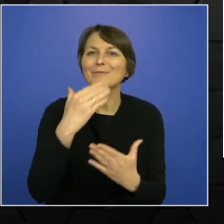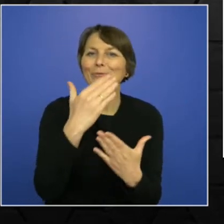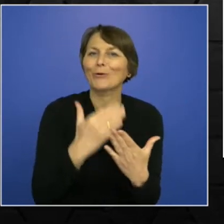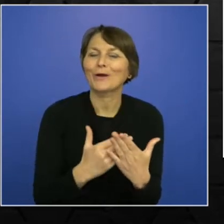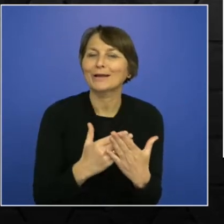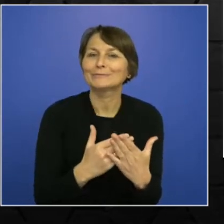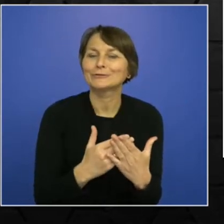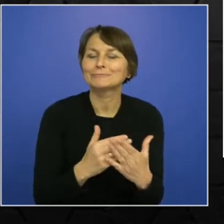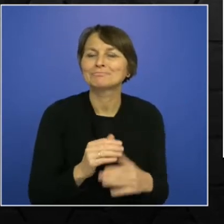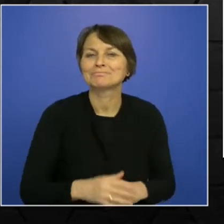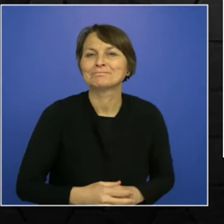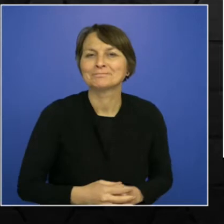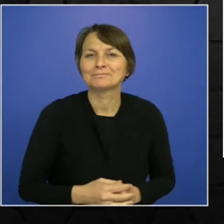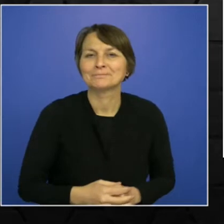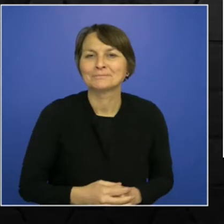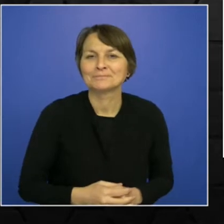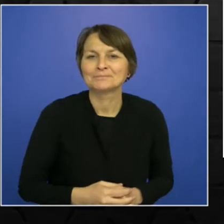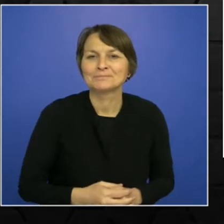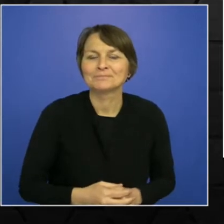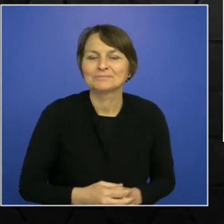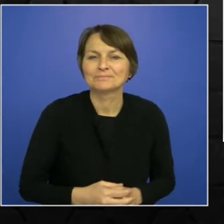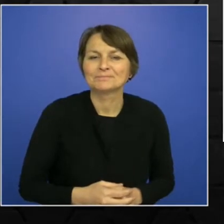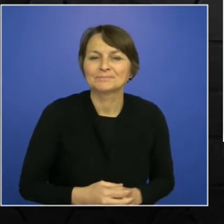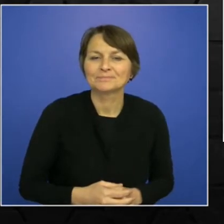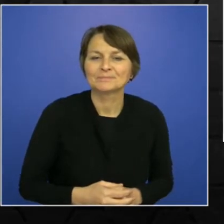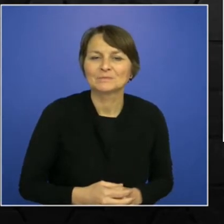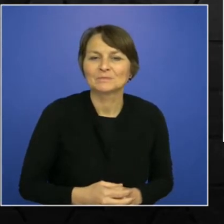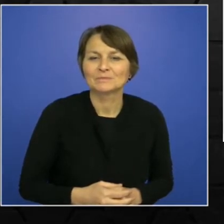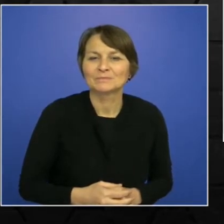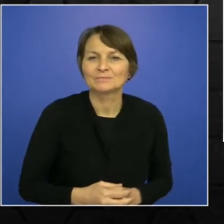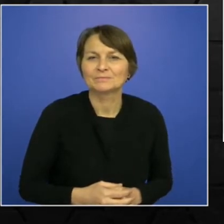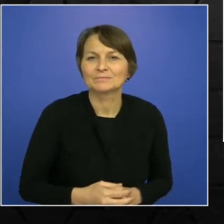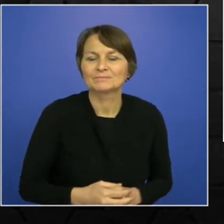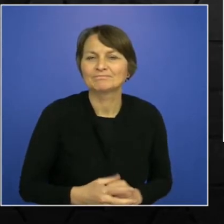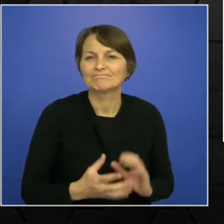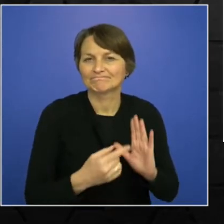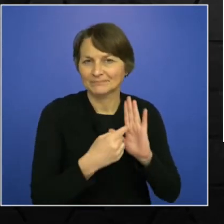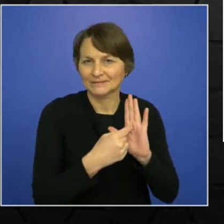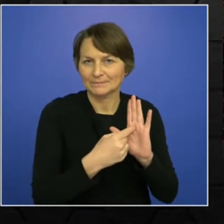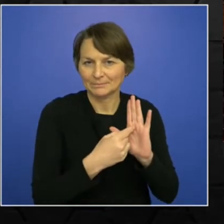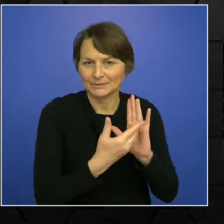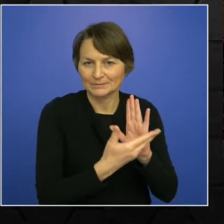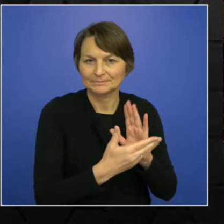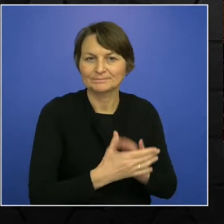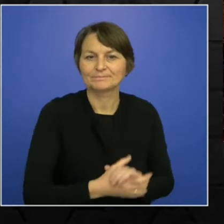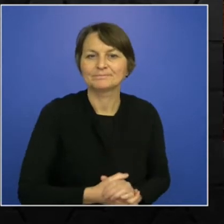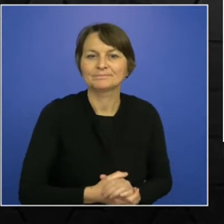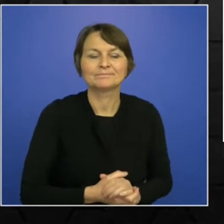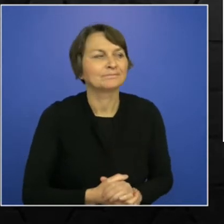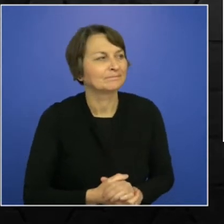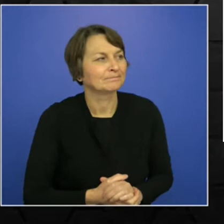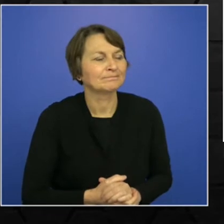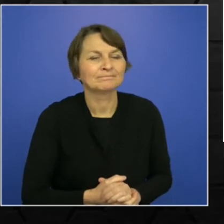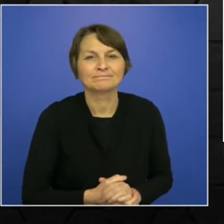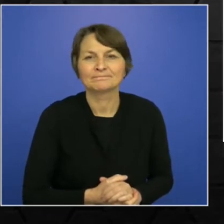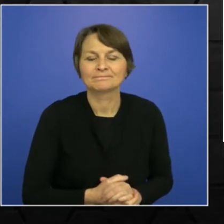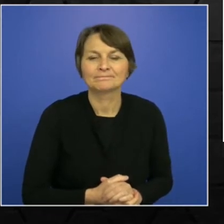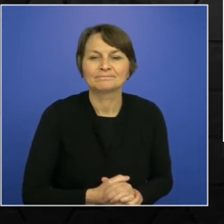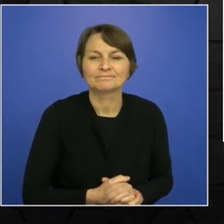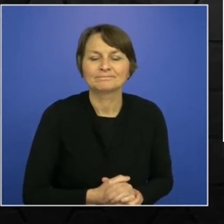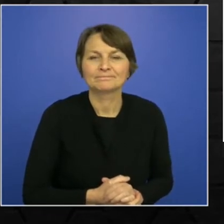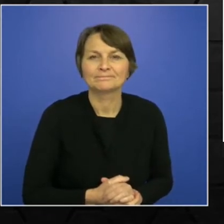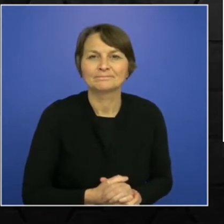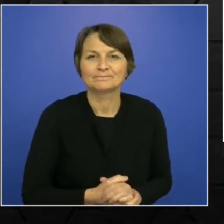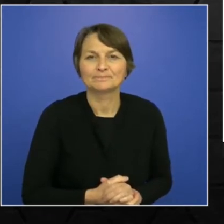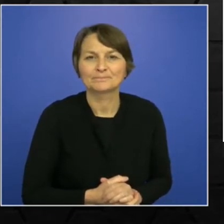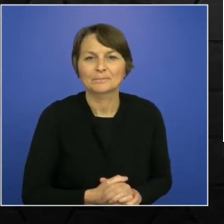can so let's see, like just one instance of cognitive service which if I had to give you would be, let's say,